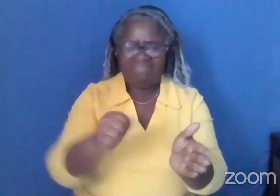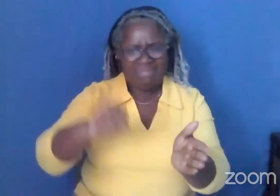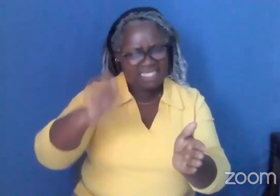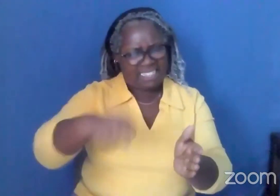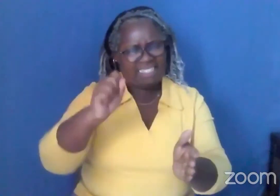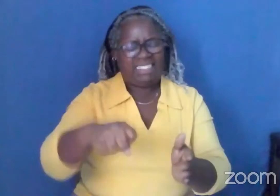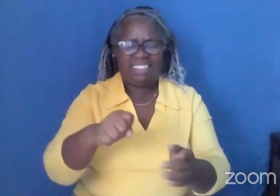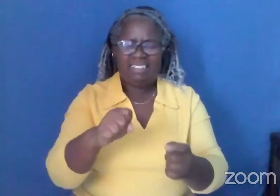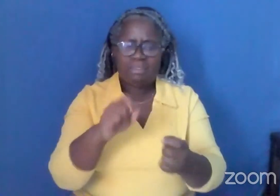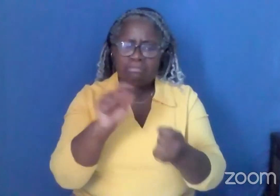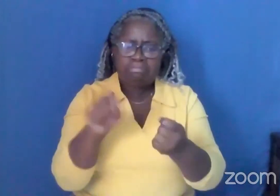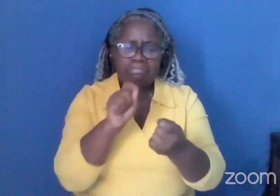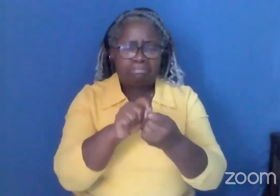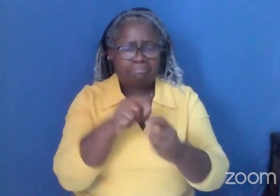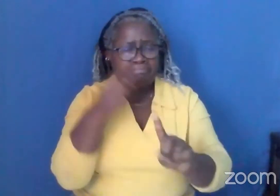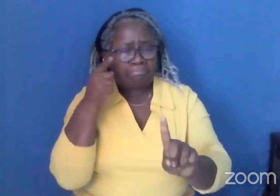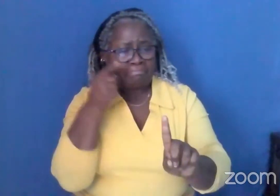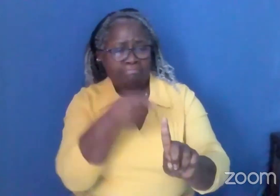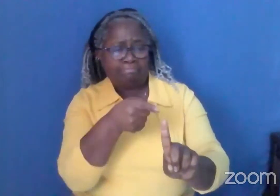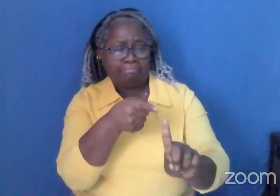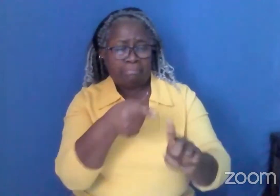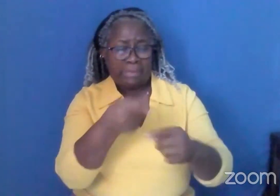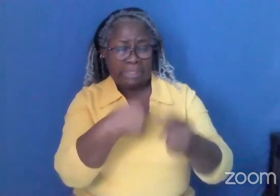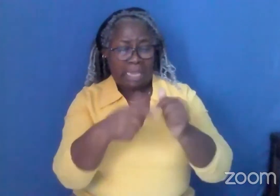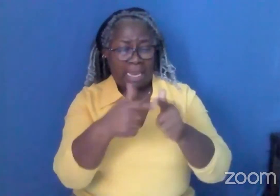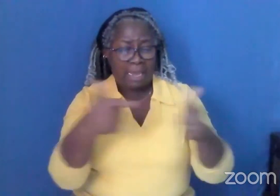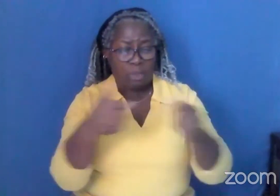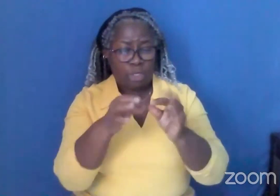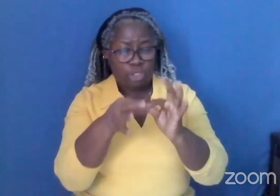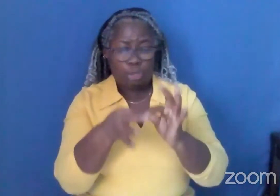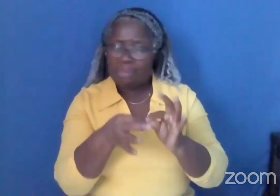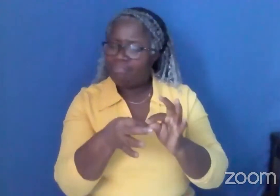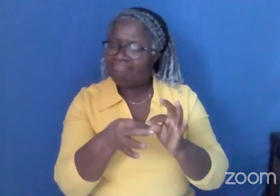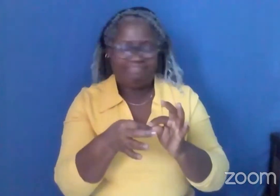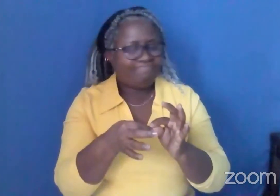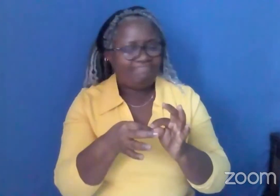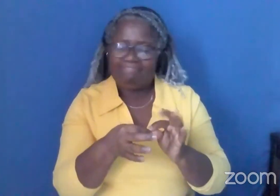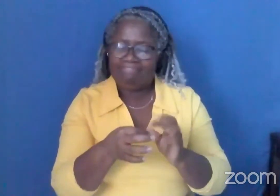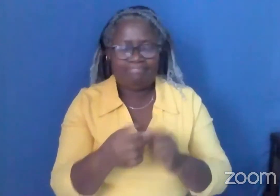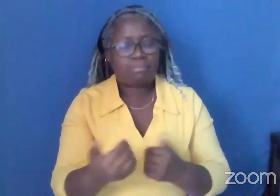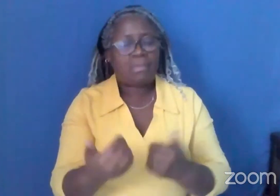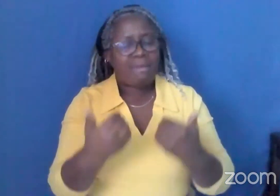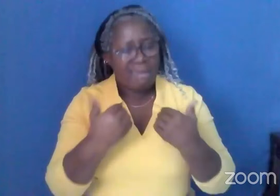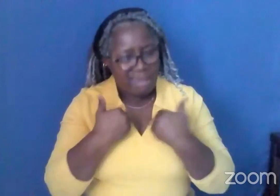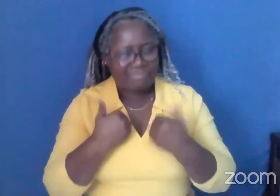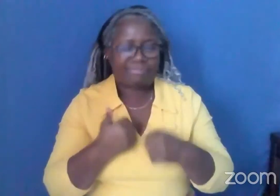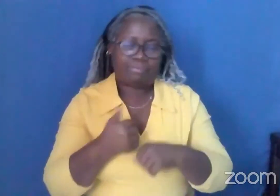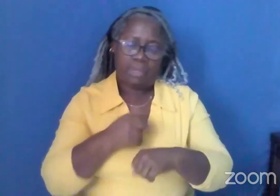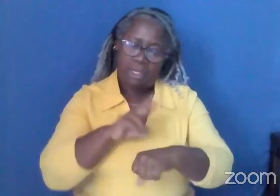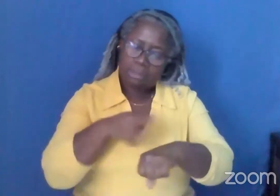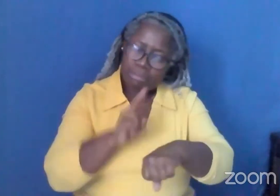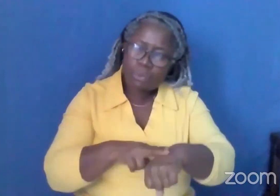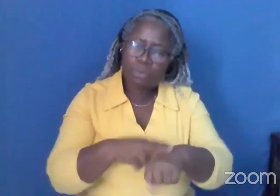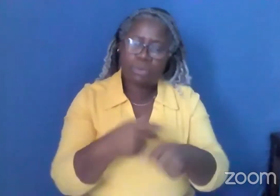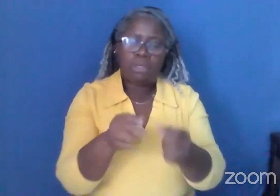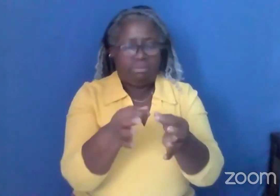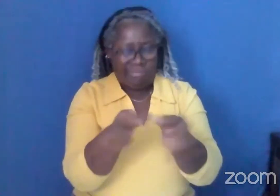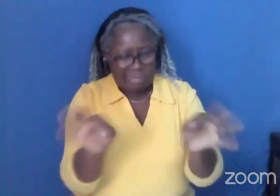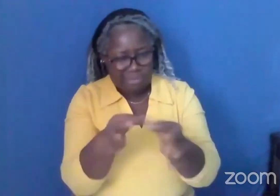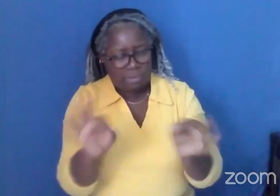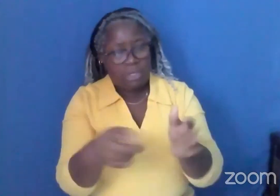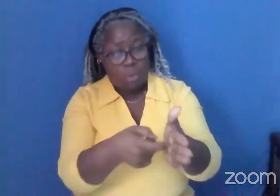support, but of course, we have caption requirements and audio description requirements. And